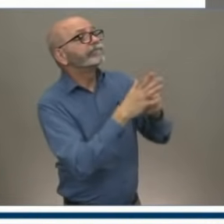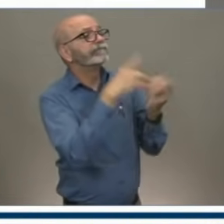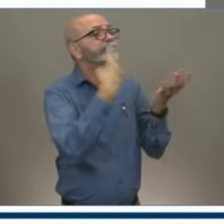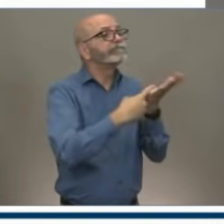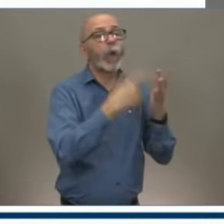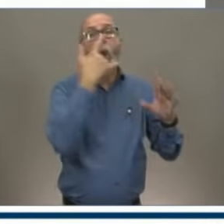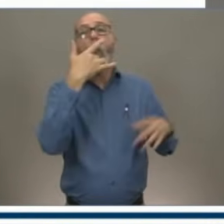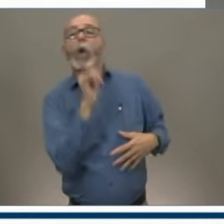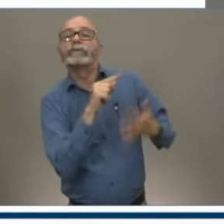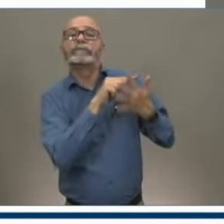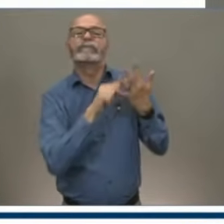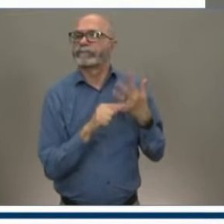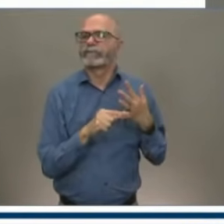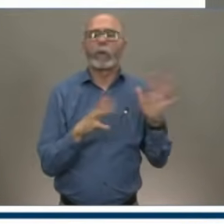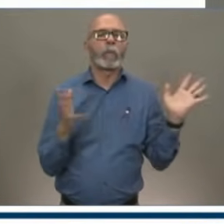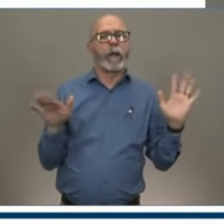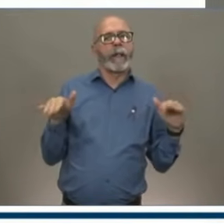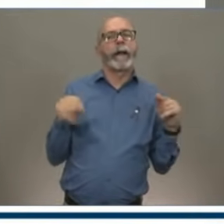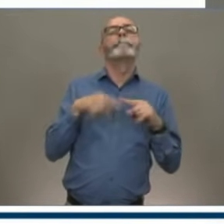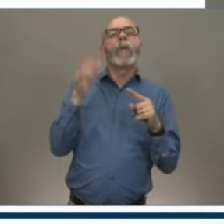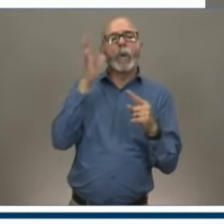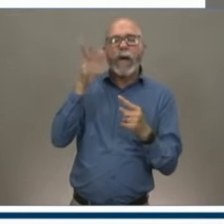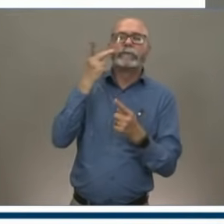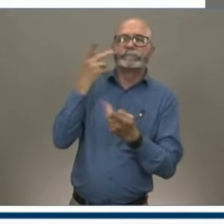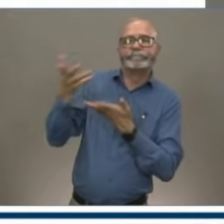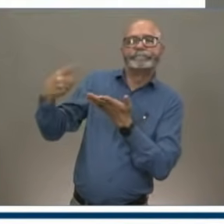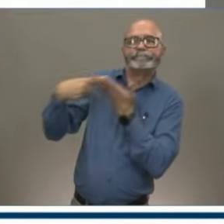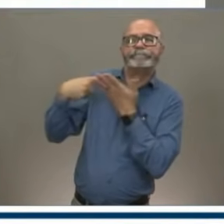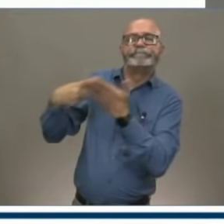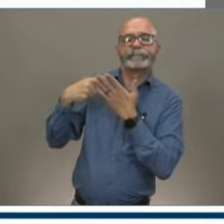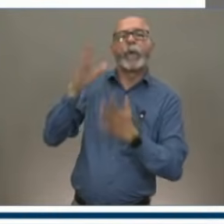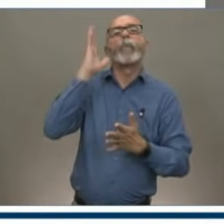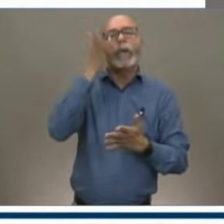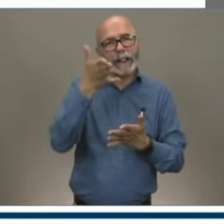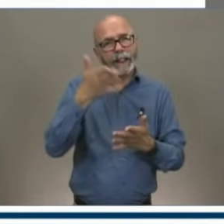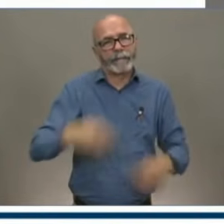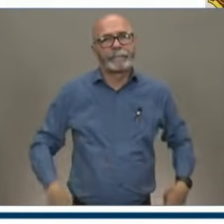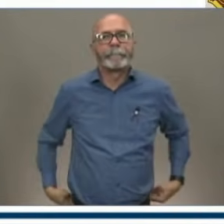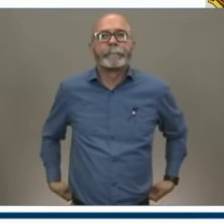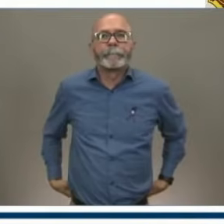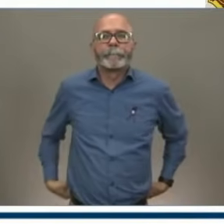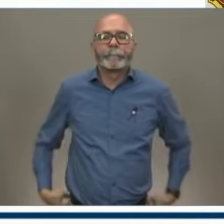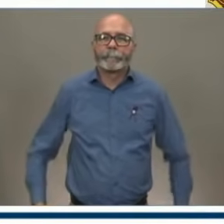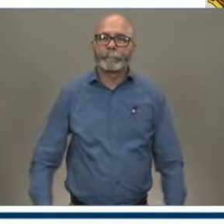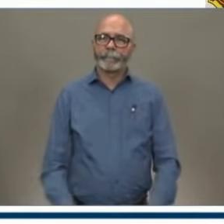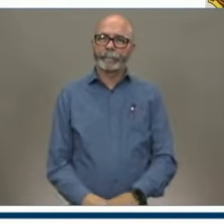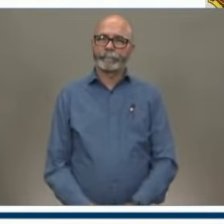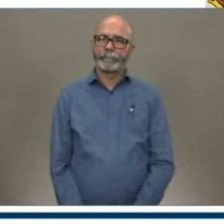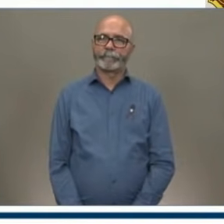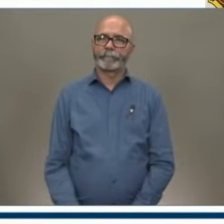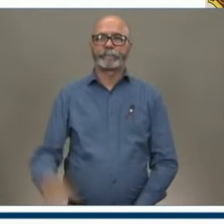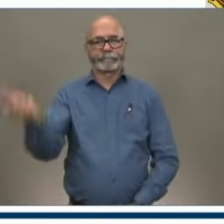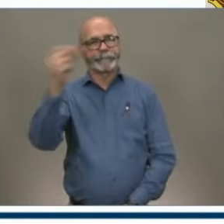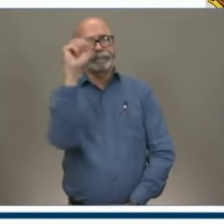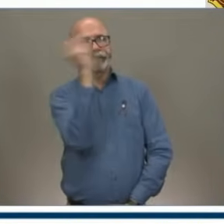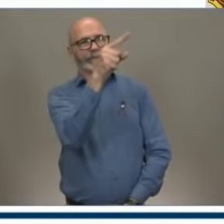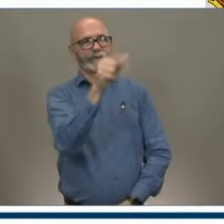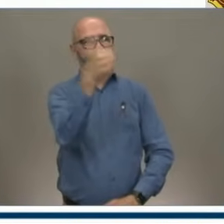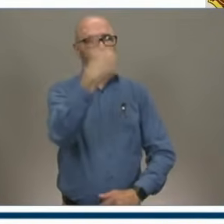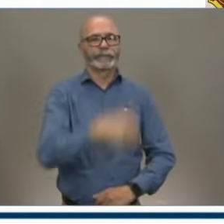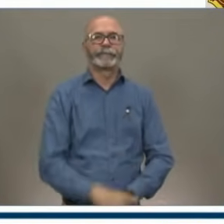other factors that the school system needs to consider. Go ahead, Keith, with your follow-up. All right, and as per your